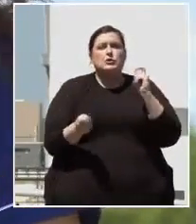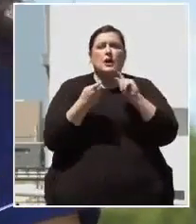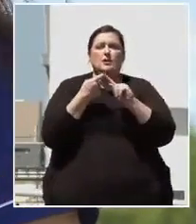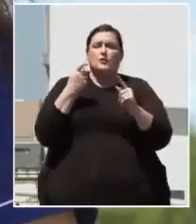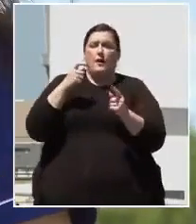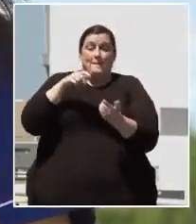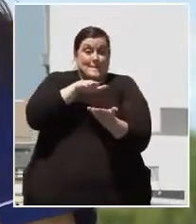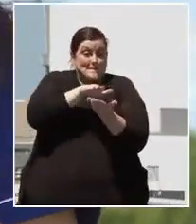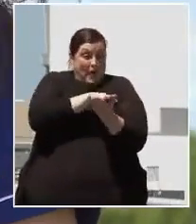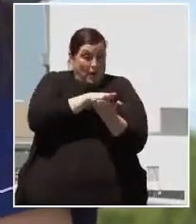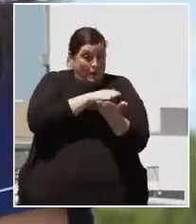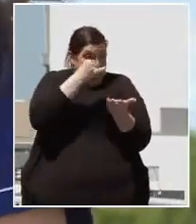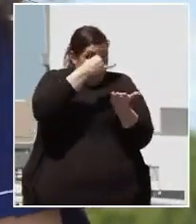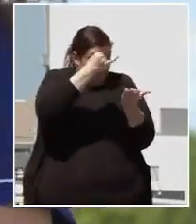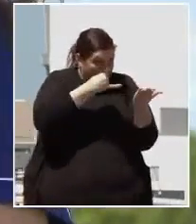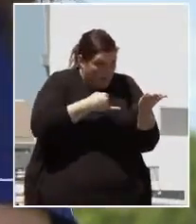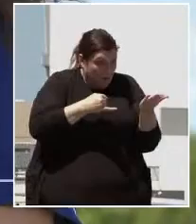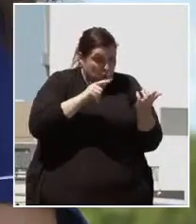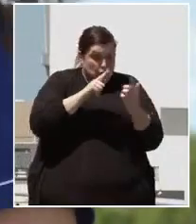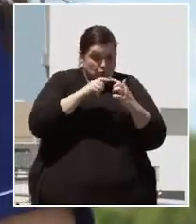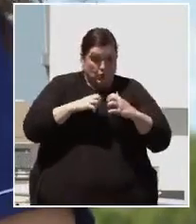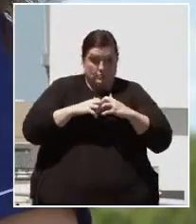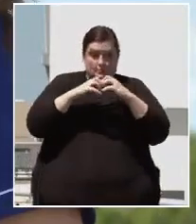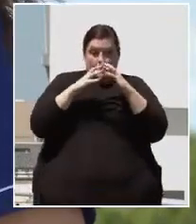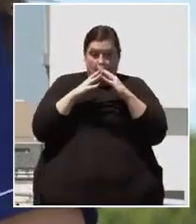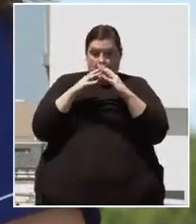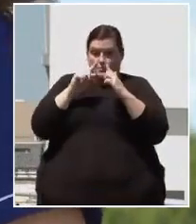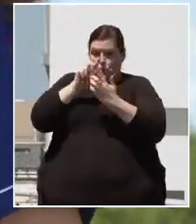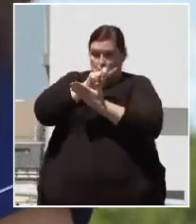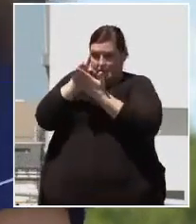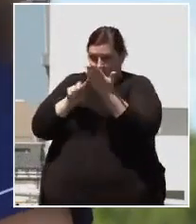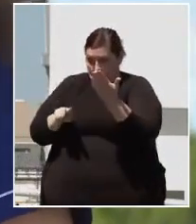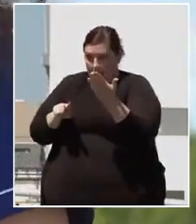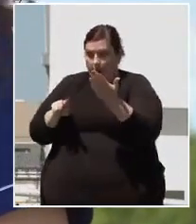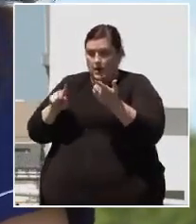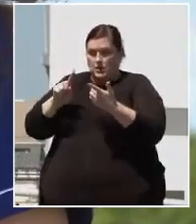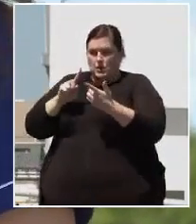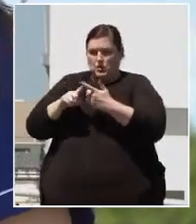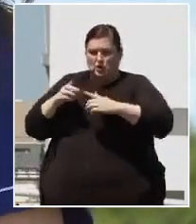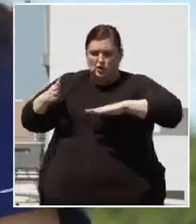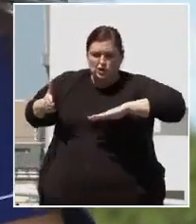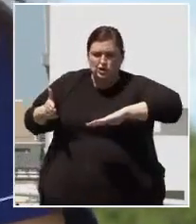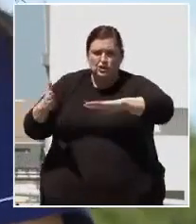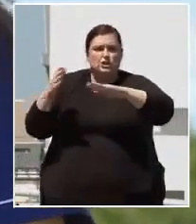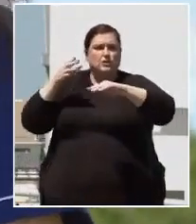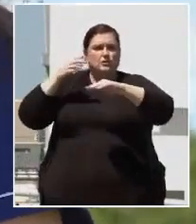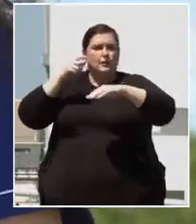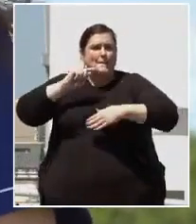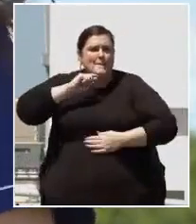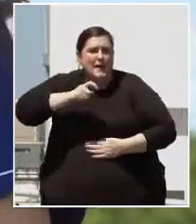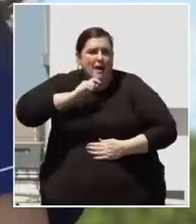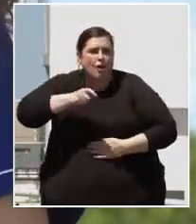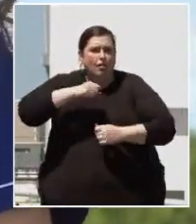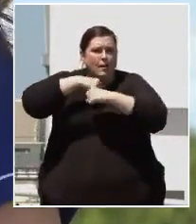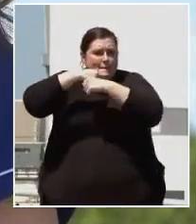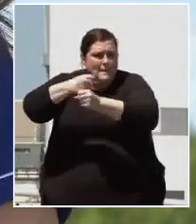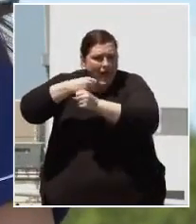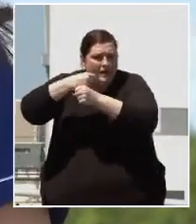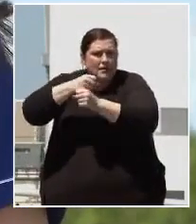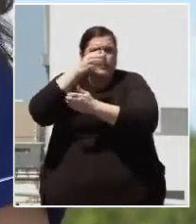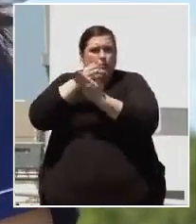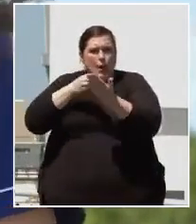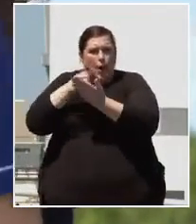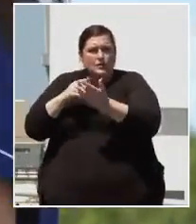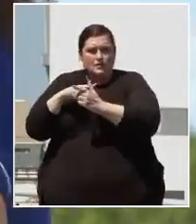clean sheet of paper to a concept to a design to cutting metal and Manufacturing Parts uh and then the